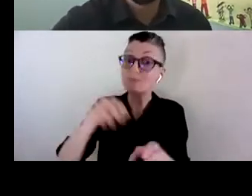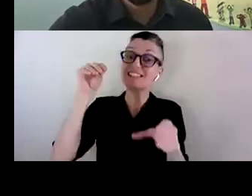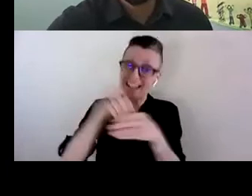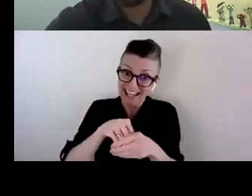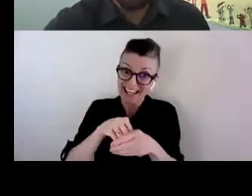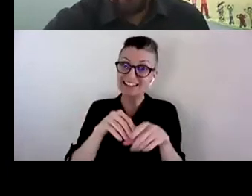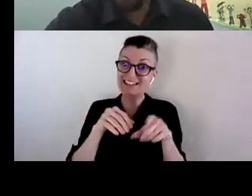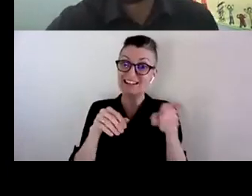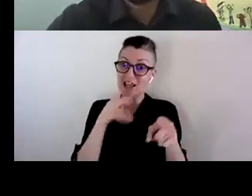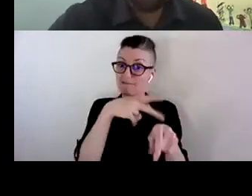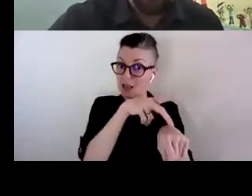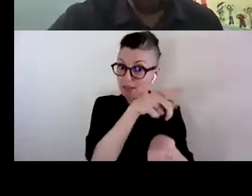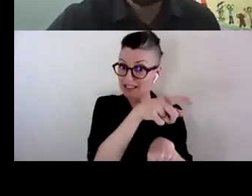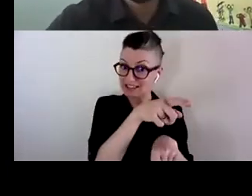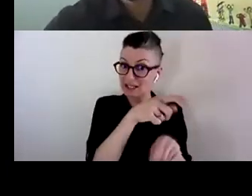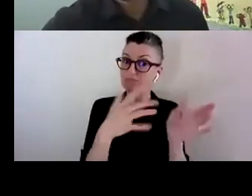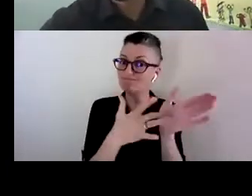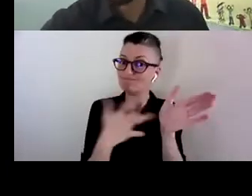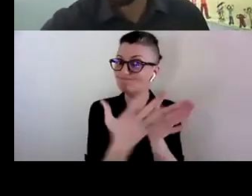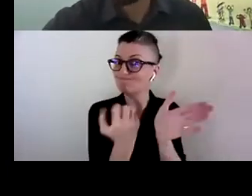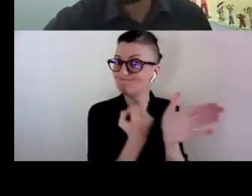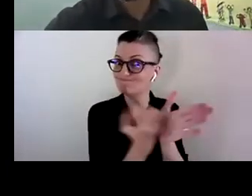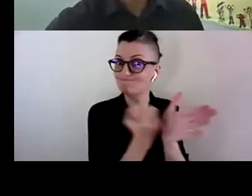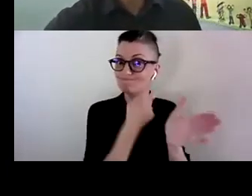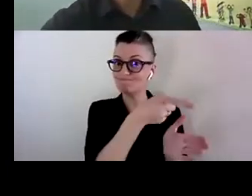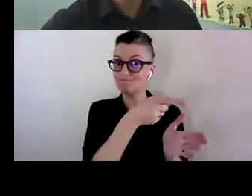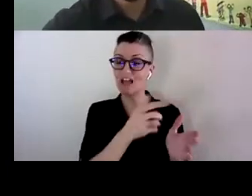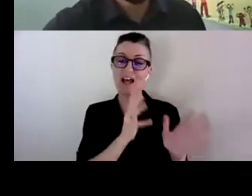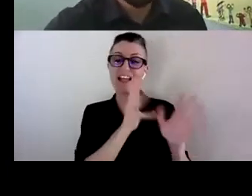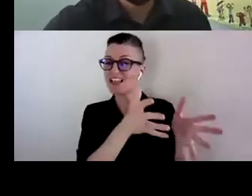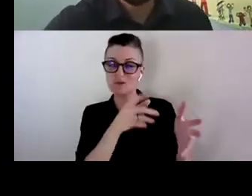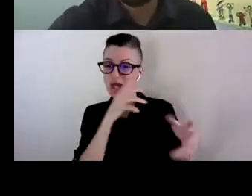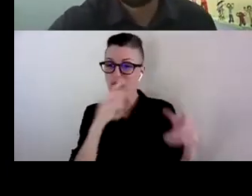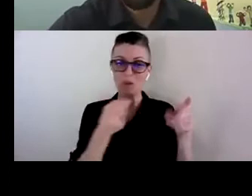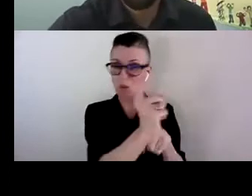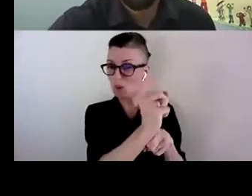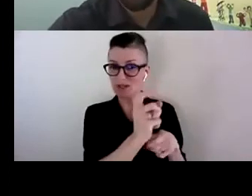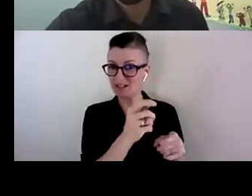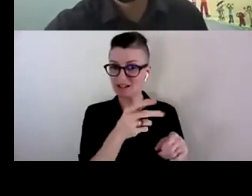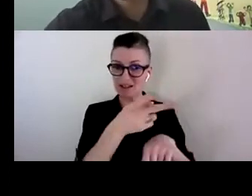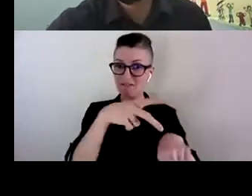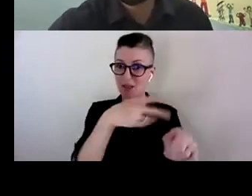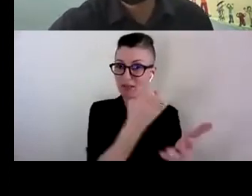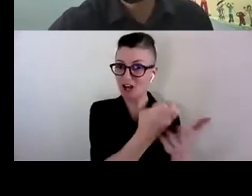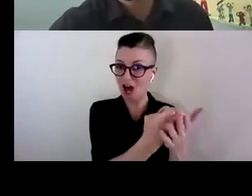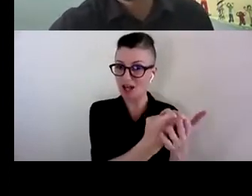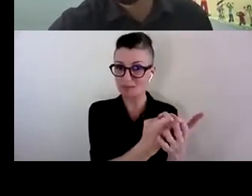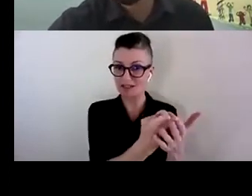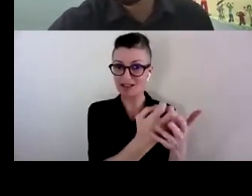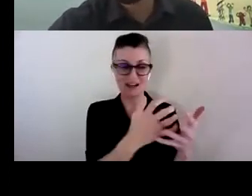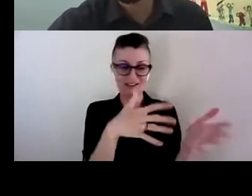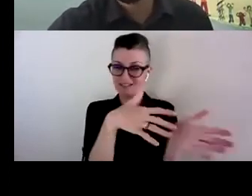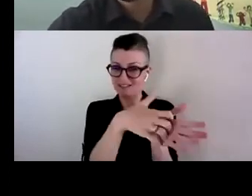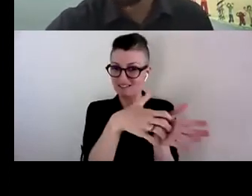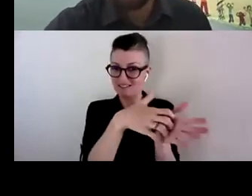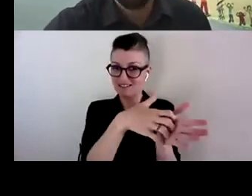US because of its exploitation and wars, left the Philippine economy in a fragile state, setting up the Philippines in such a way